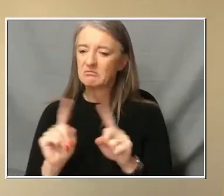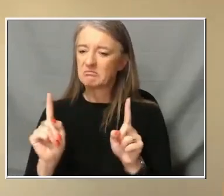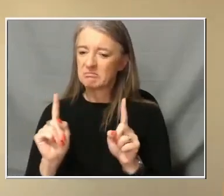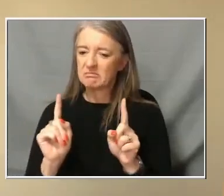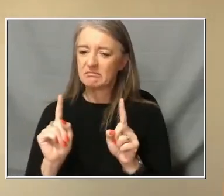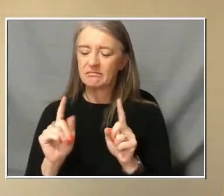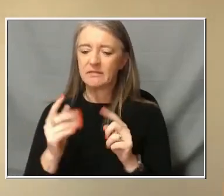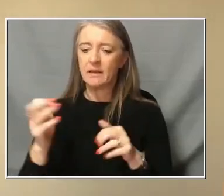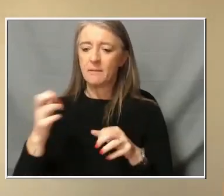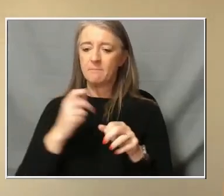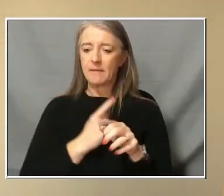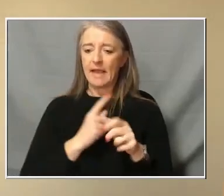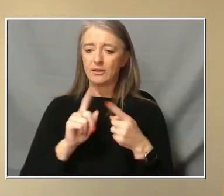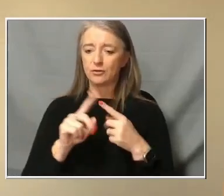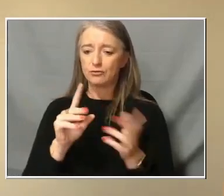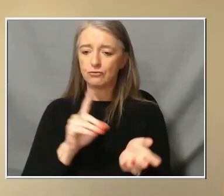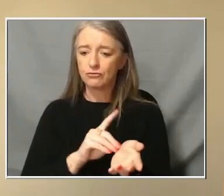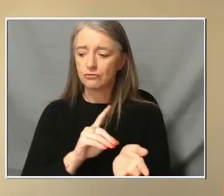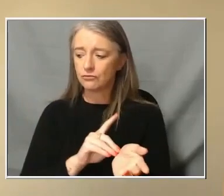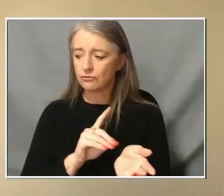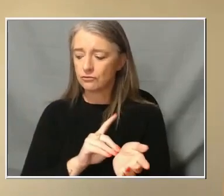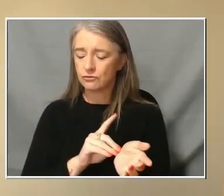difference. Went back to the doctor.